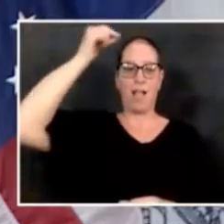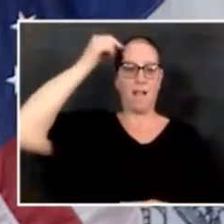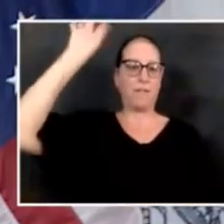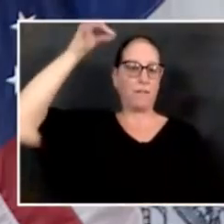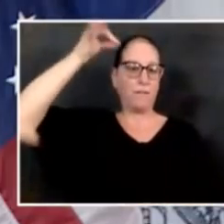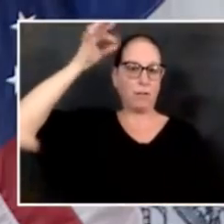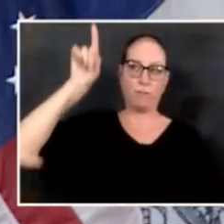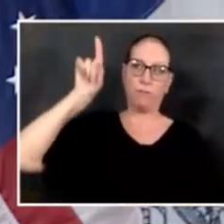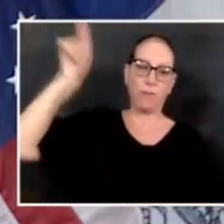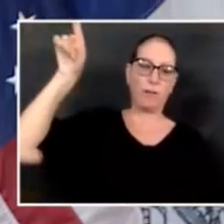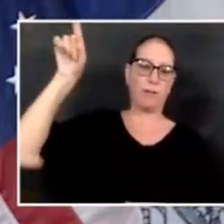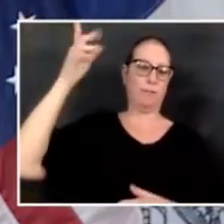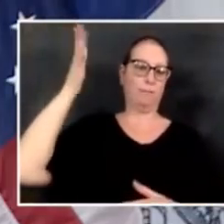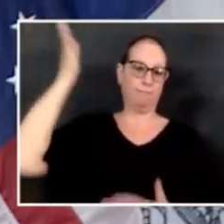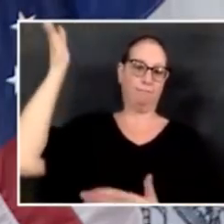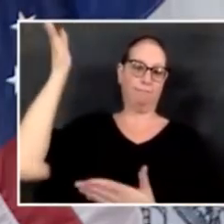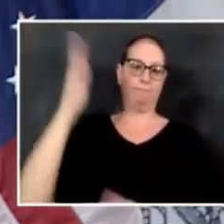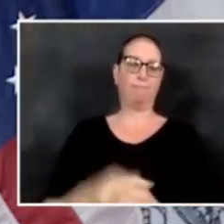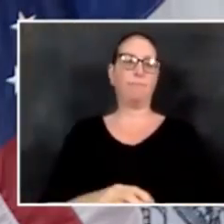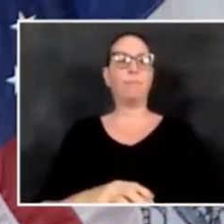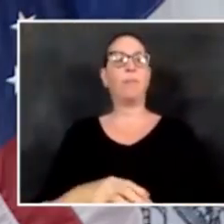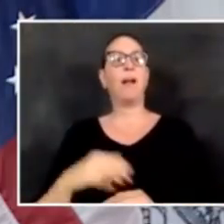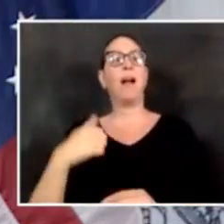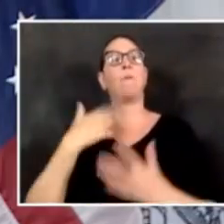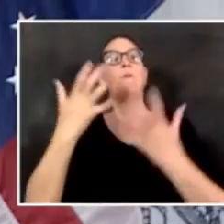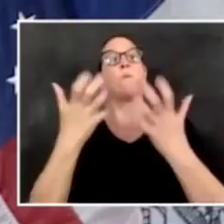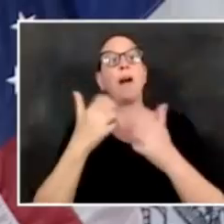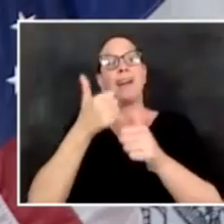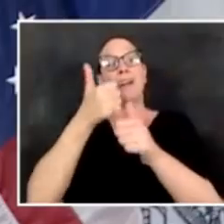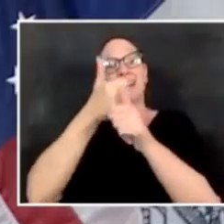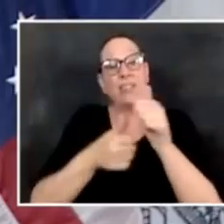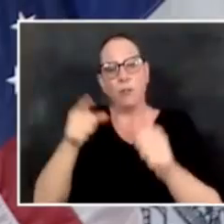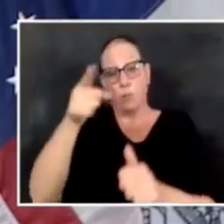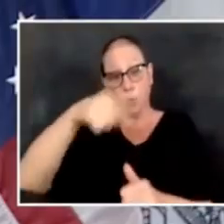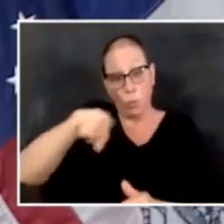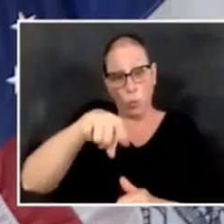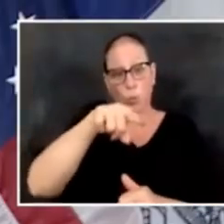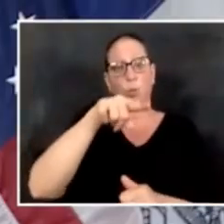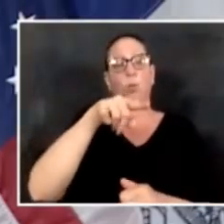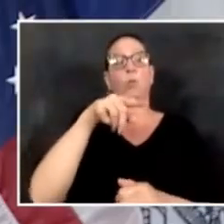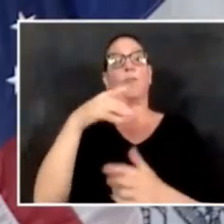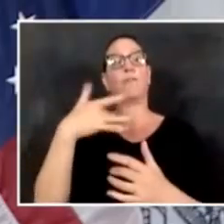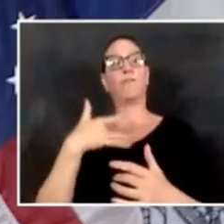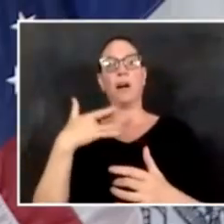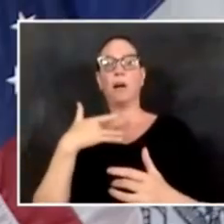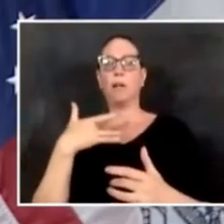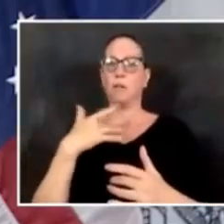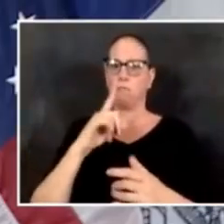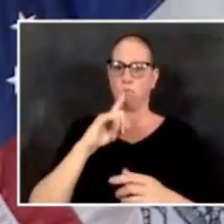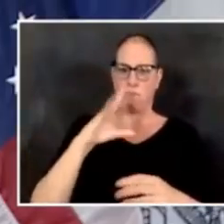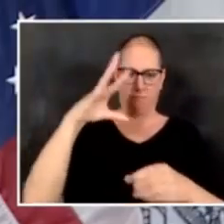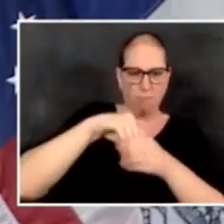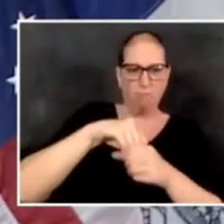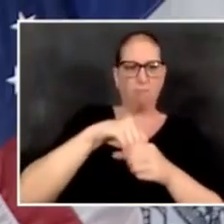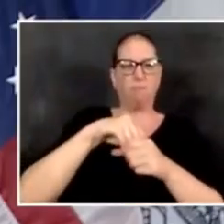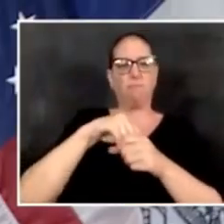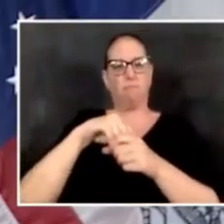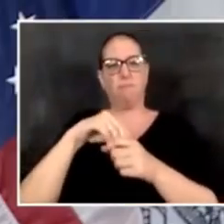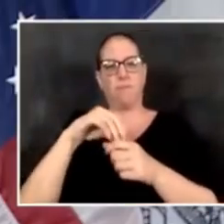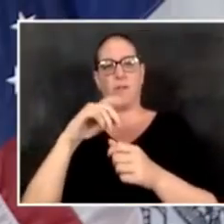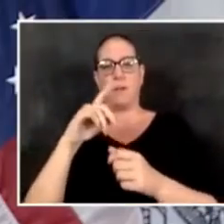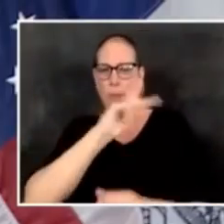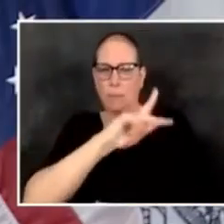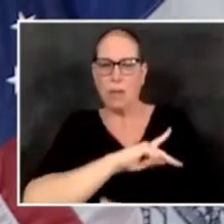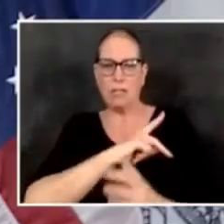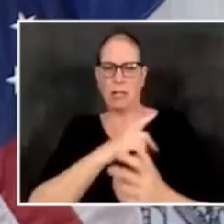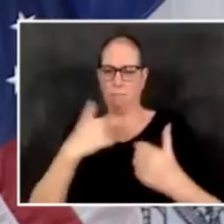It really comes down to what happens in these next weeks in Washington with the fourth stimulus bill will determine a lot of the future of